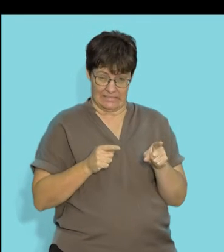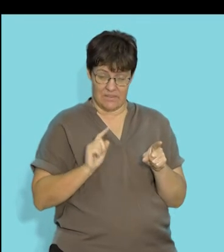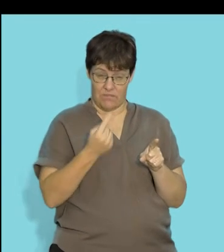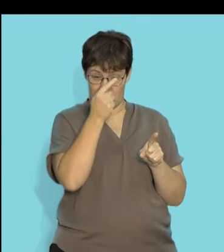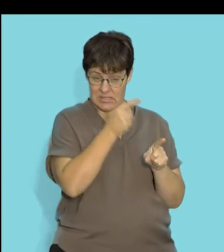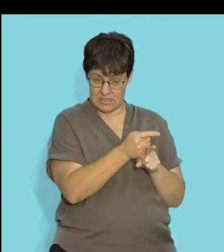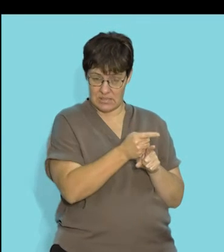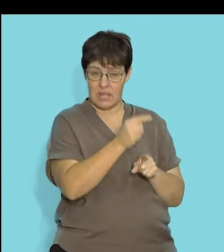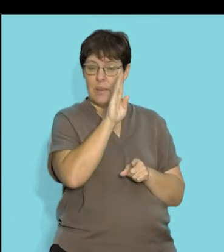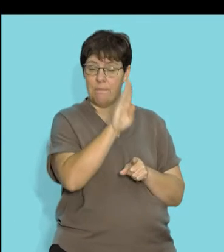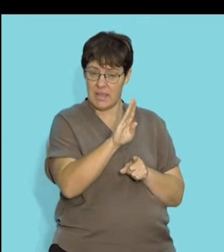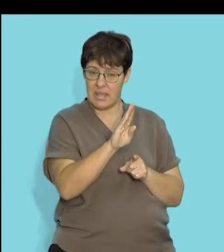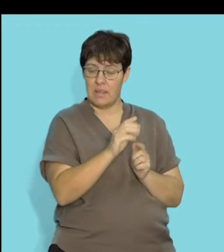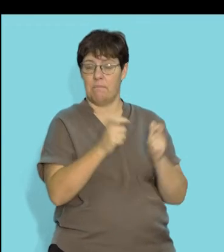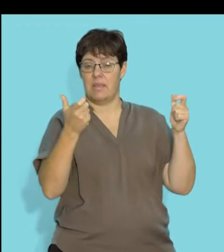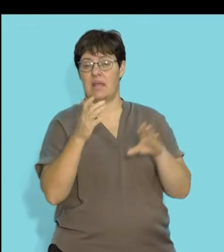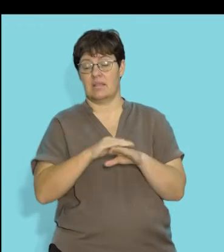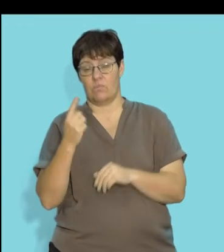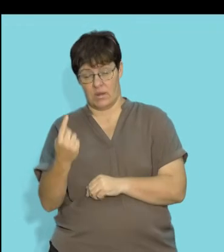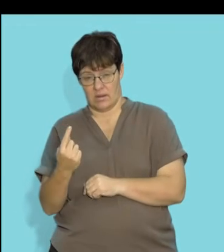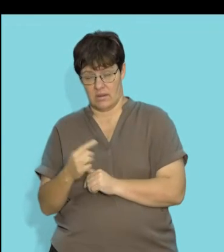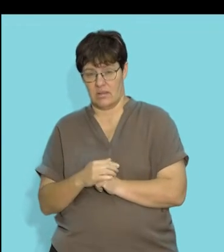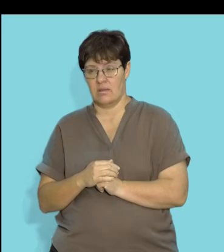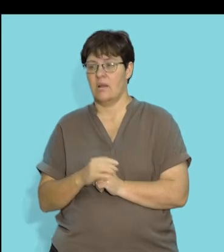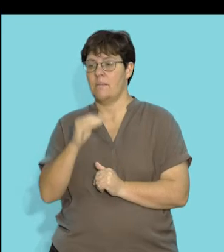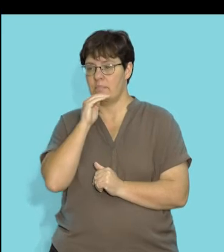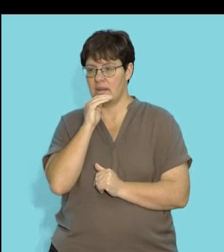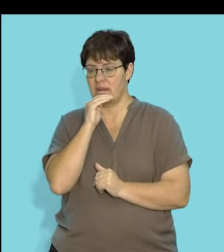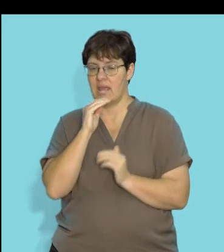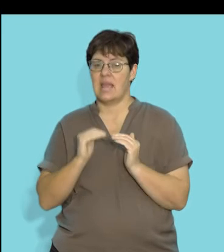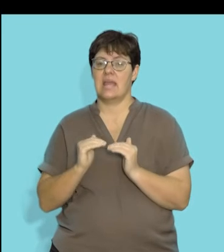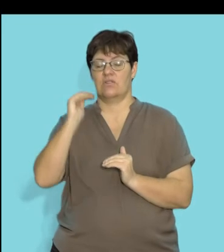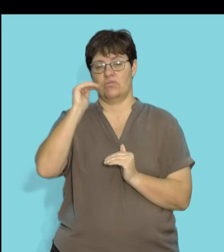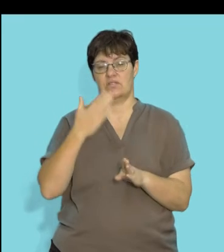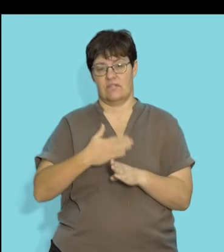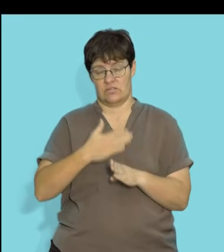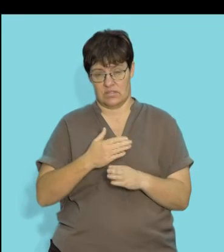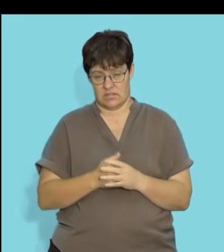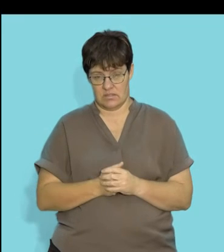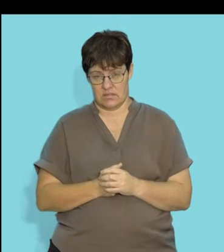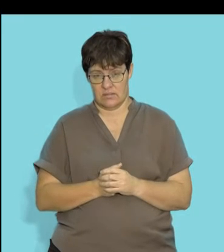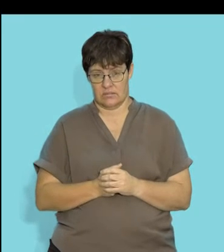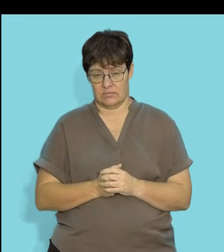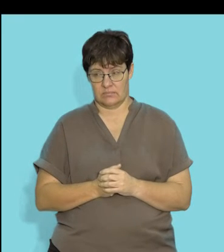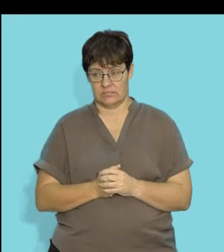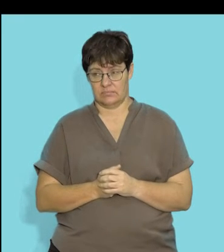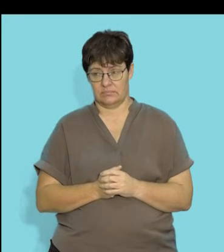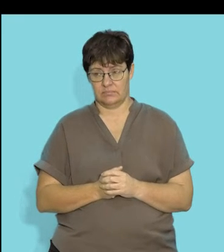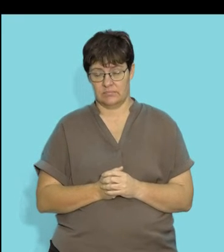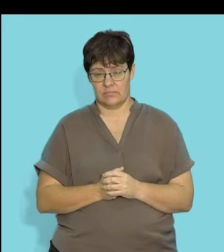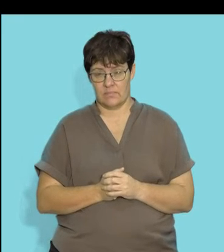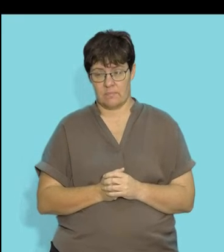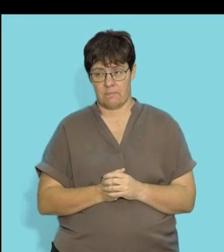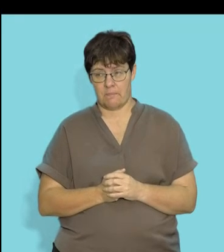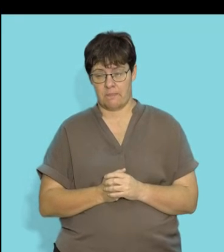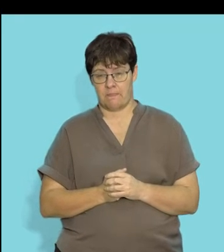call this first one, when b is greater than 1, we call this the increasing function, right? This